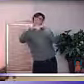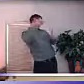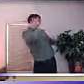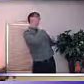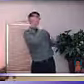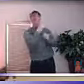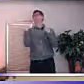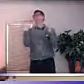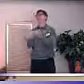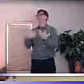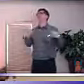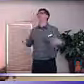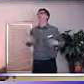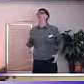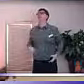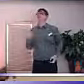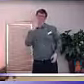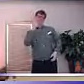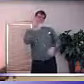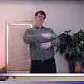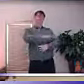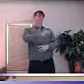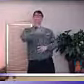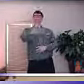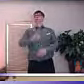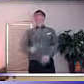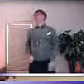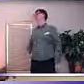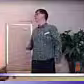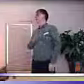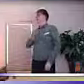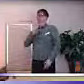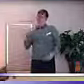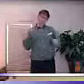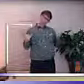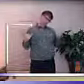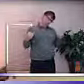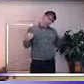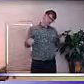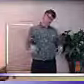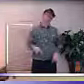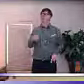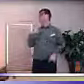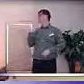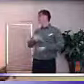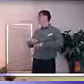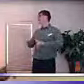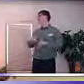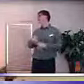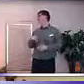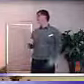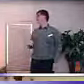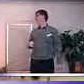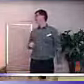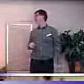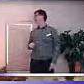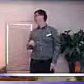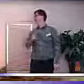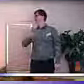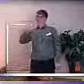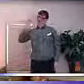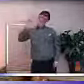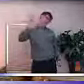who's supposed to live in integrity. Yeah, but I want to explain the circumstances, because